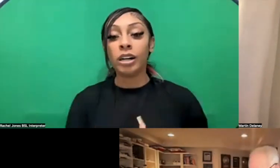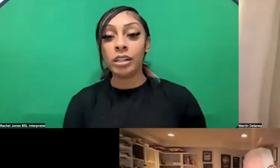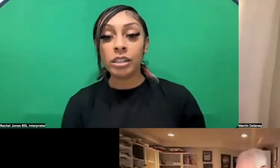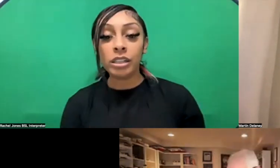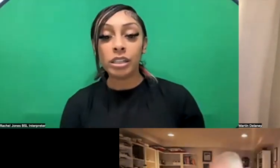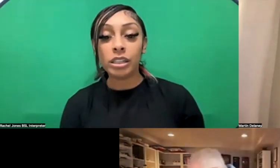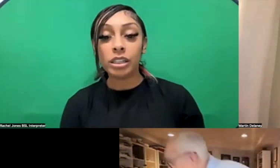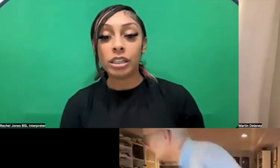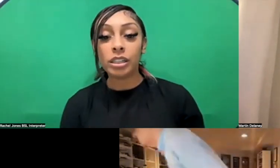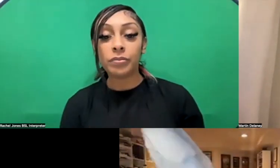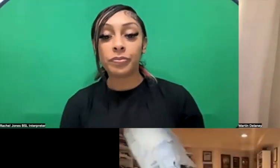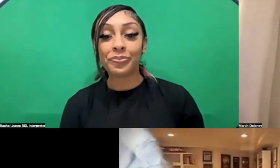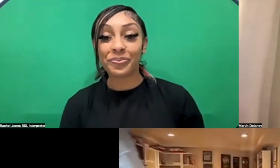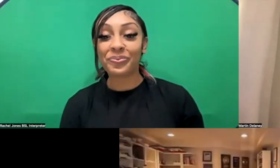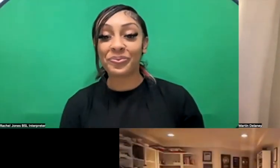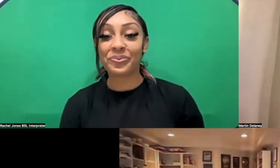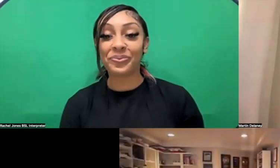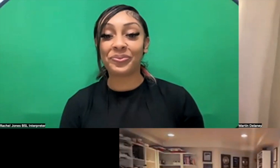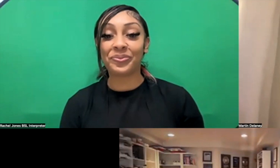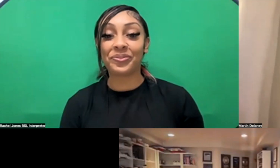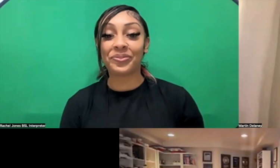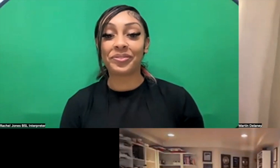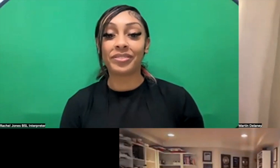Yes, let me get one here.